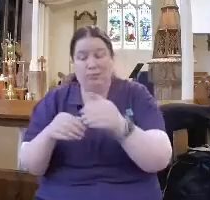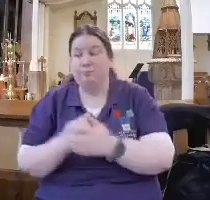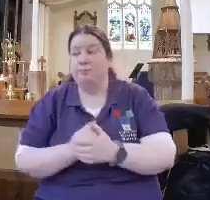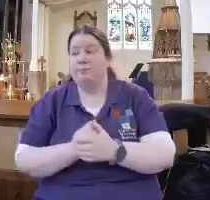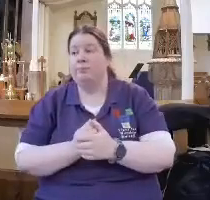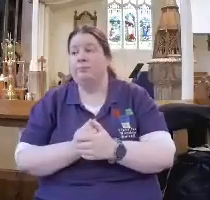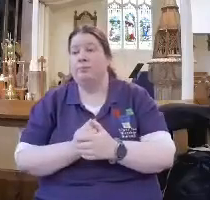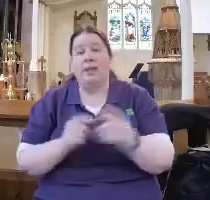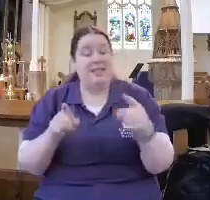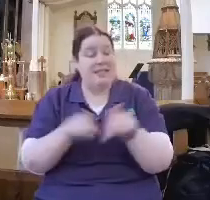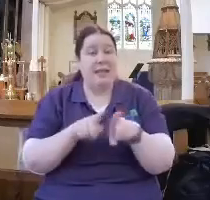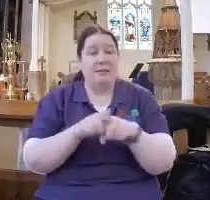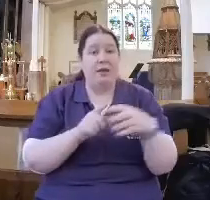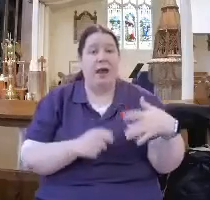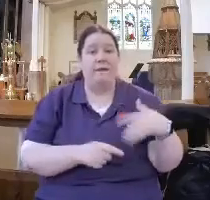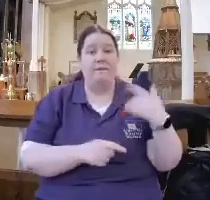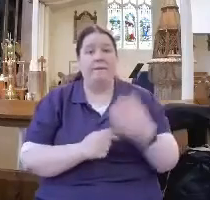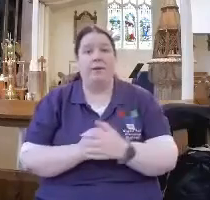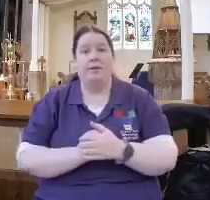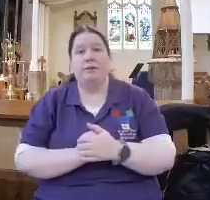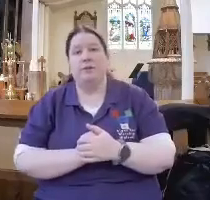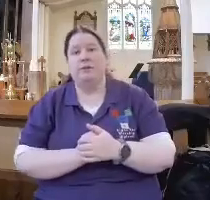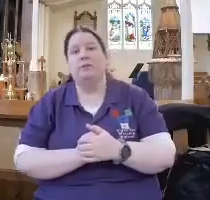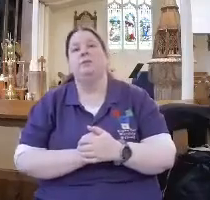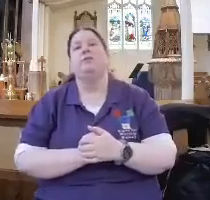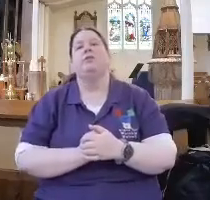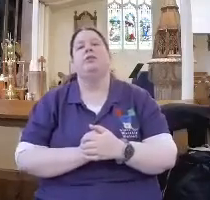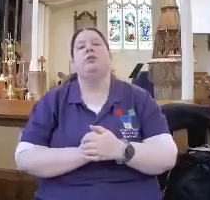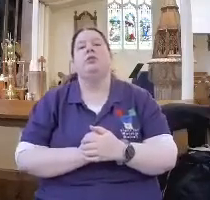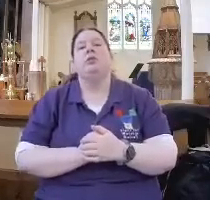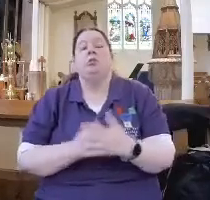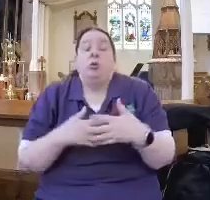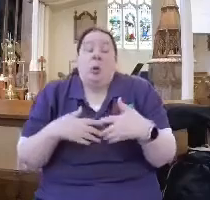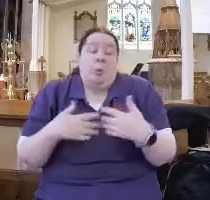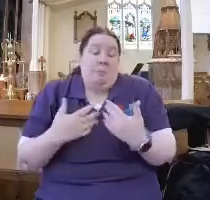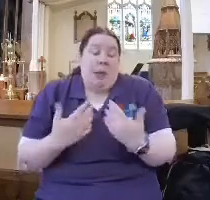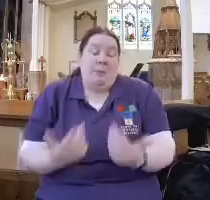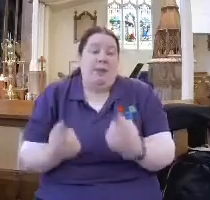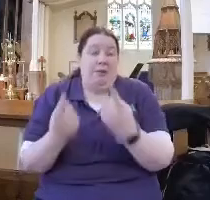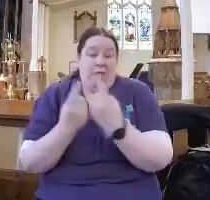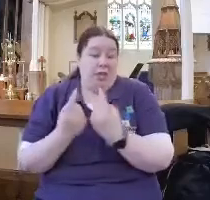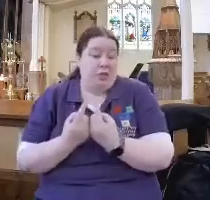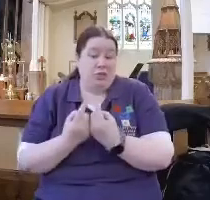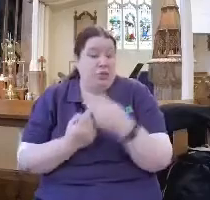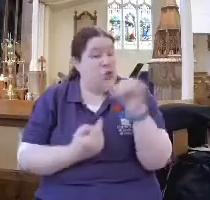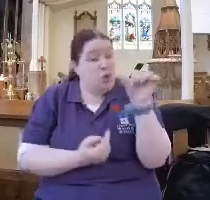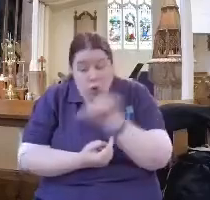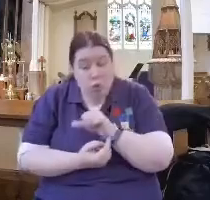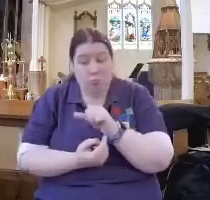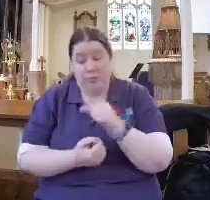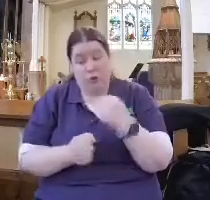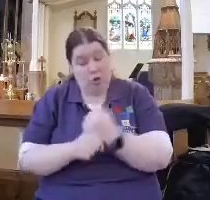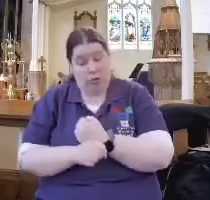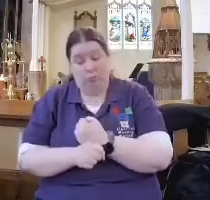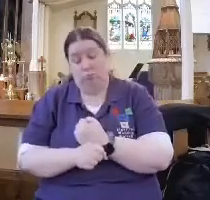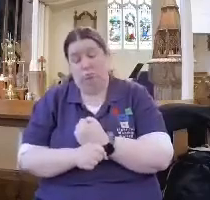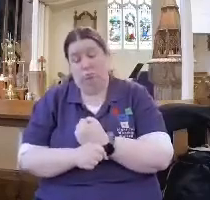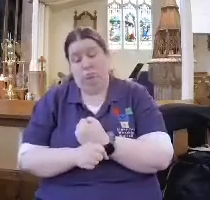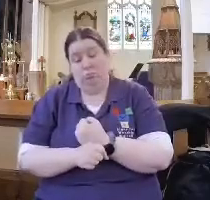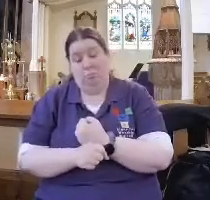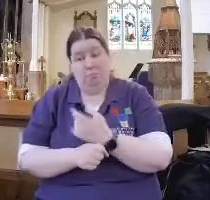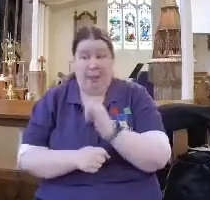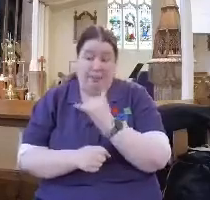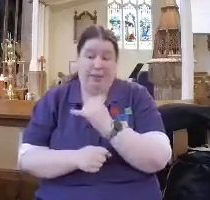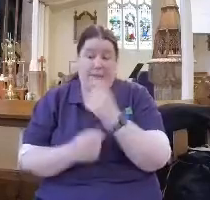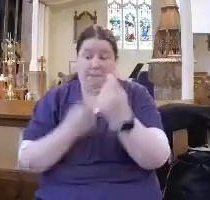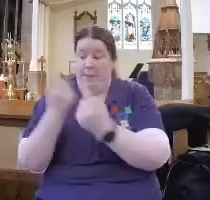so it is with our life. So maybe there are things that we shouldn't be doing. Maybe there are people we shouldn't be mixing